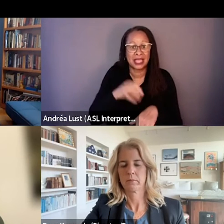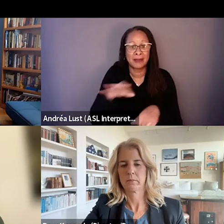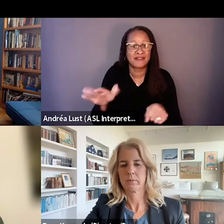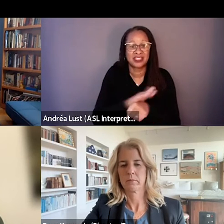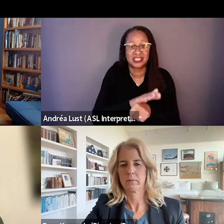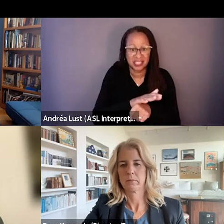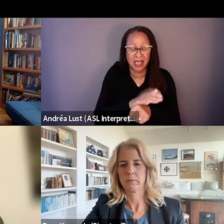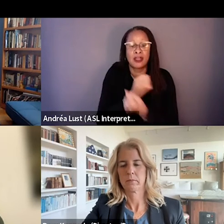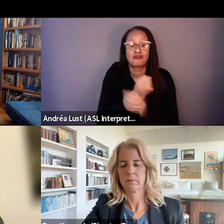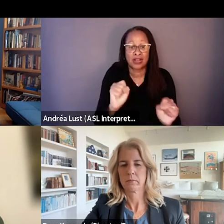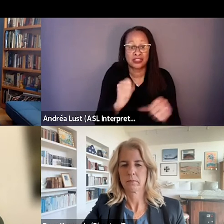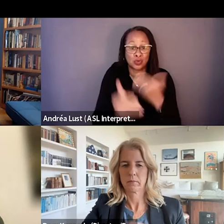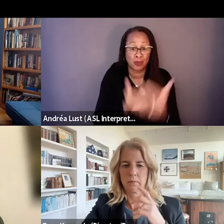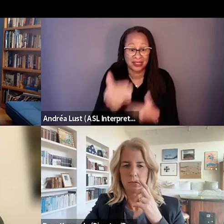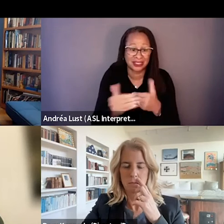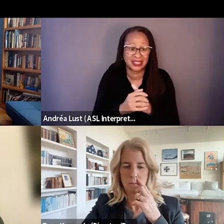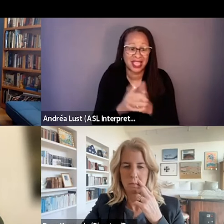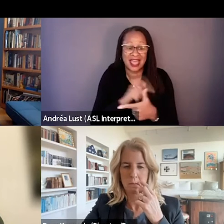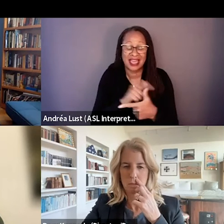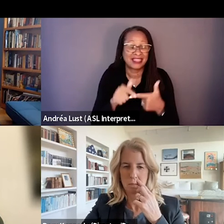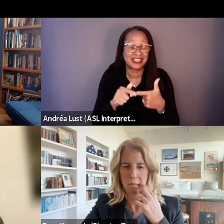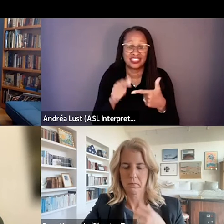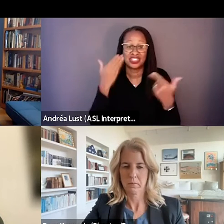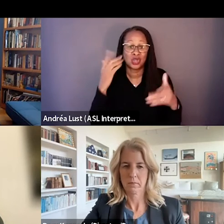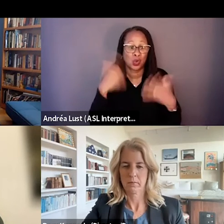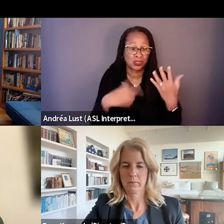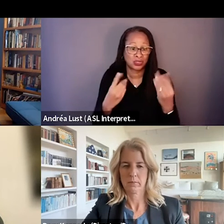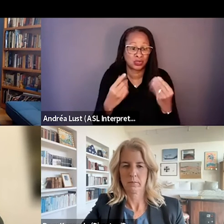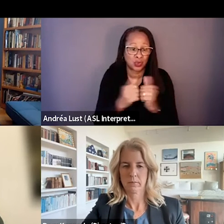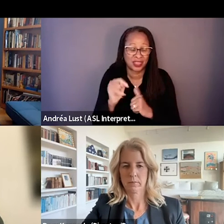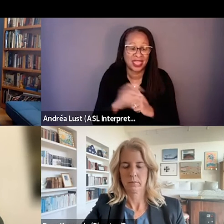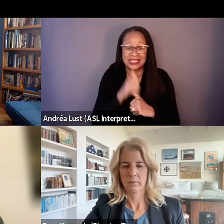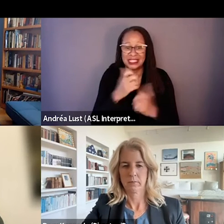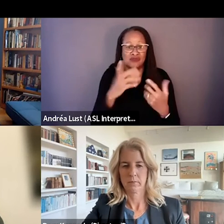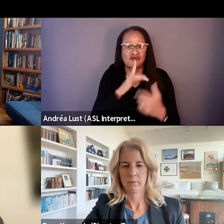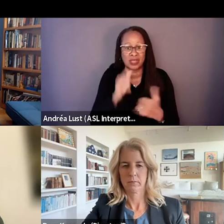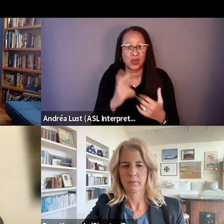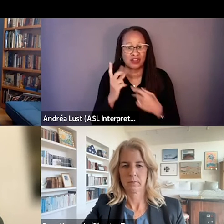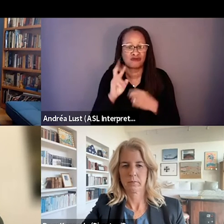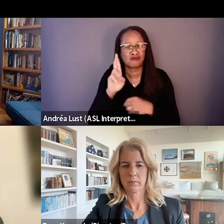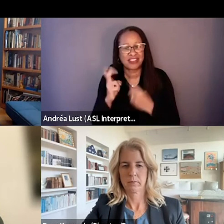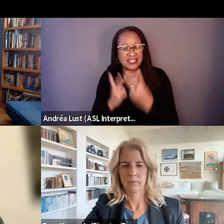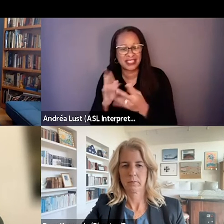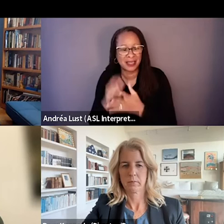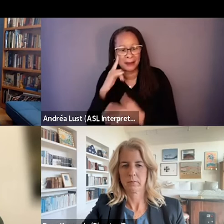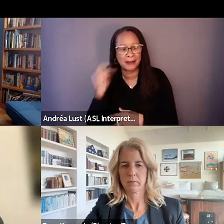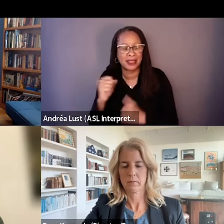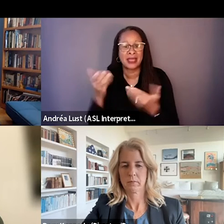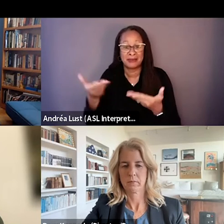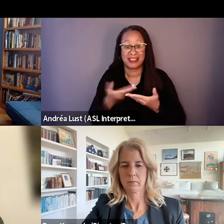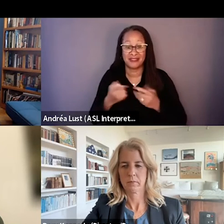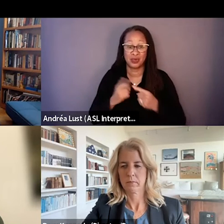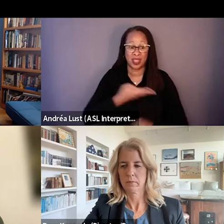entire rescue process. And then she didn't know what to do with it and didn't really want to revisit those memories, but gave it to